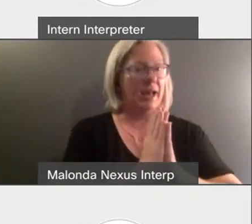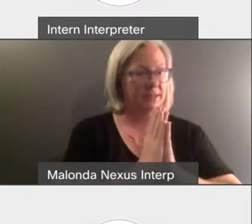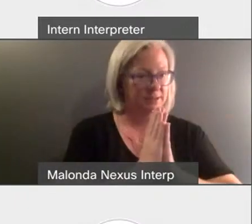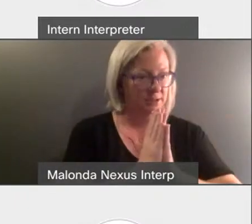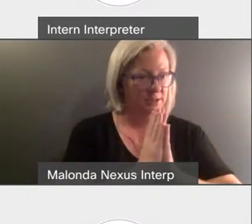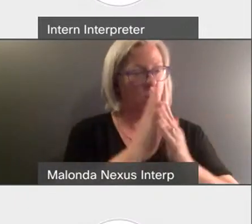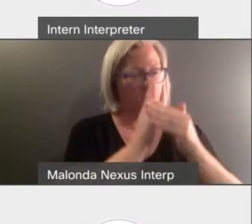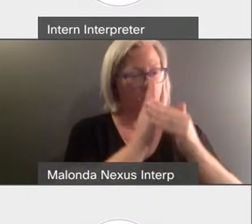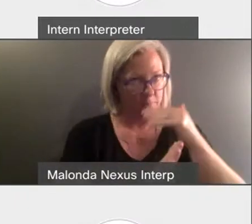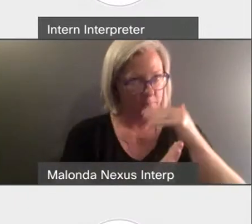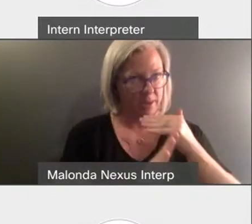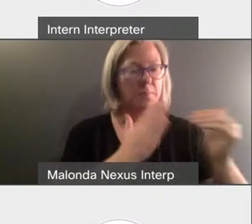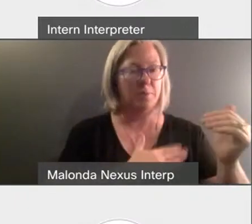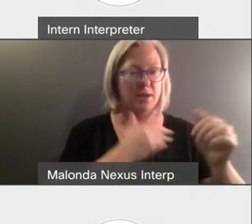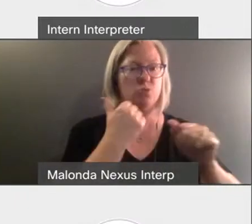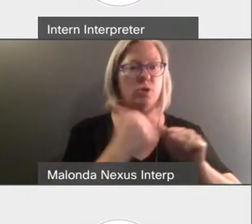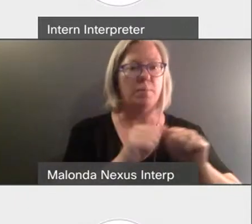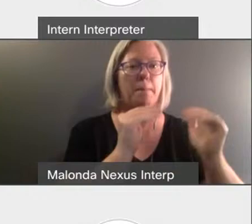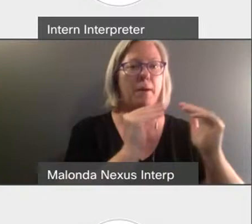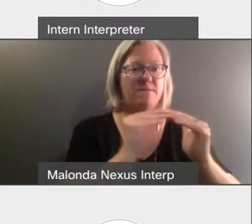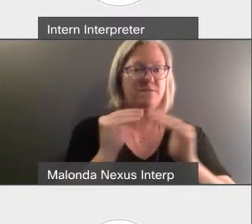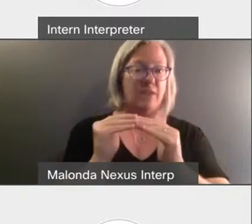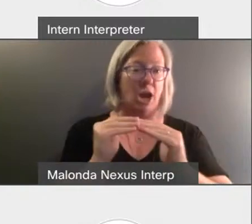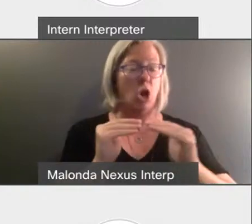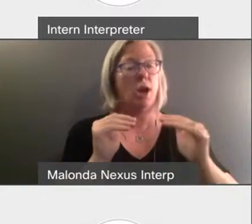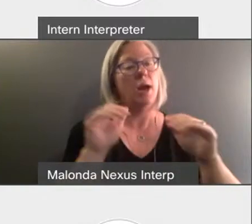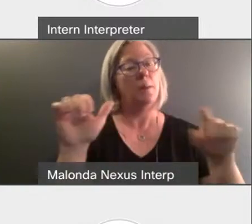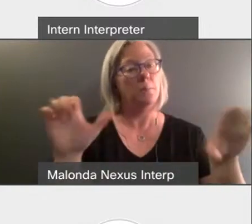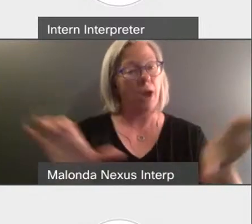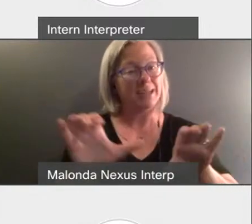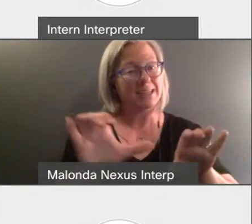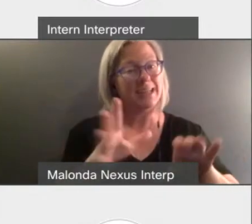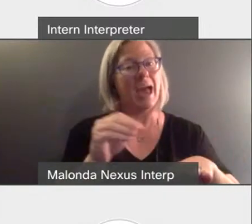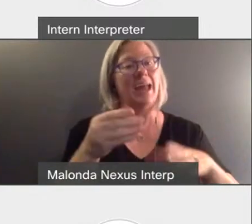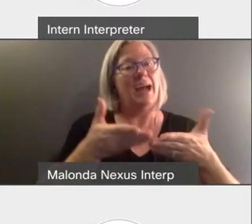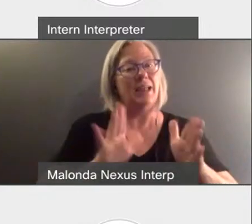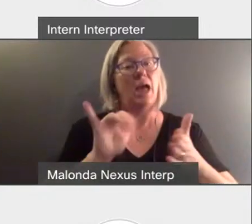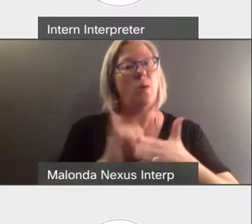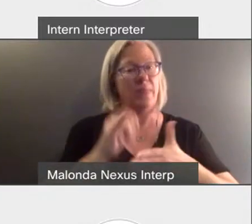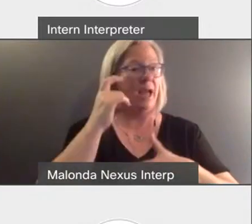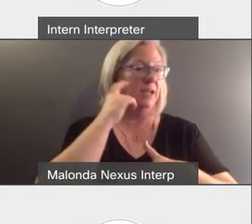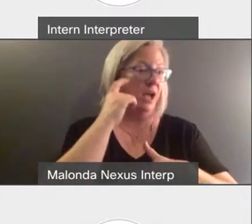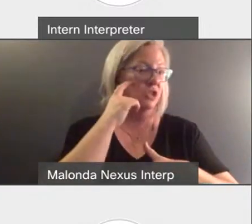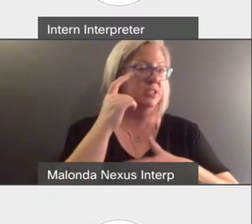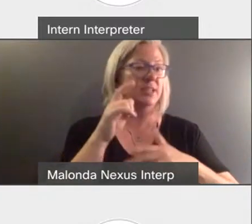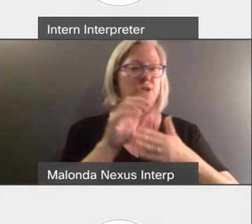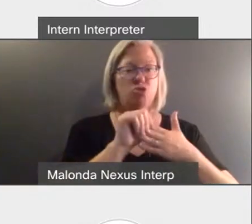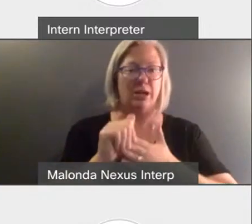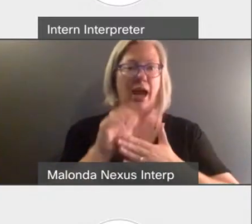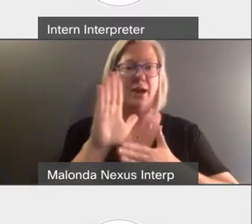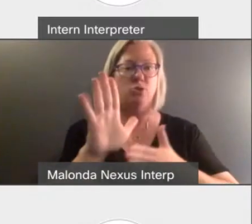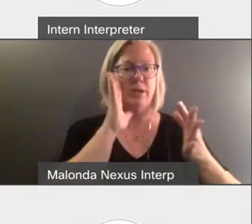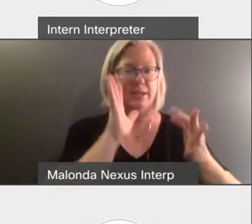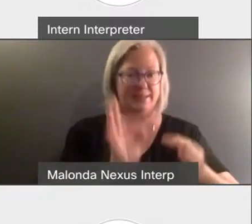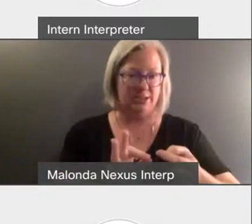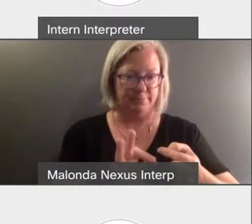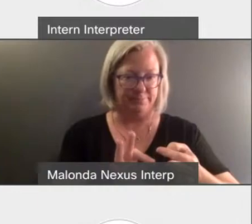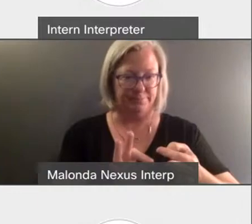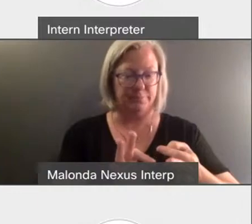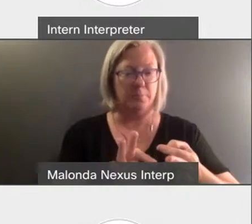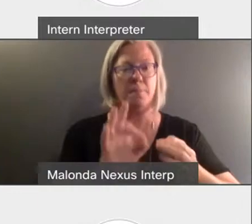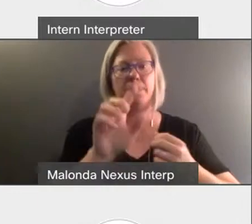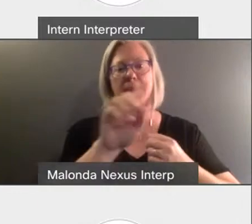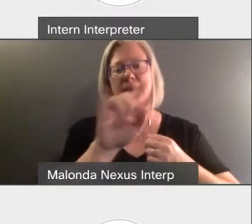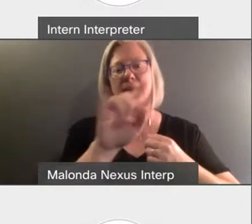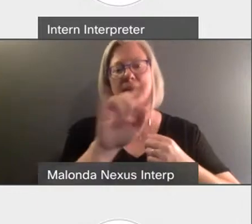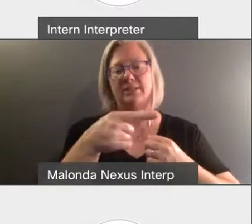remain conscious of fair practices and allow that consciousness to guide your decision-making.